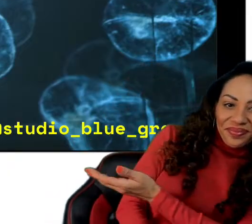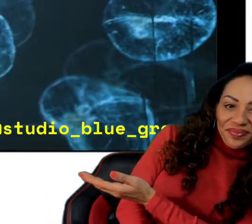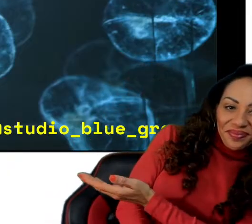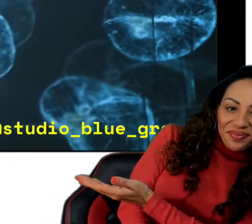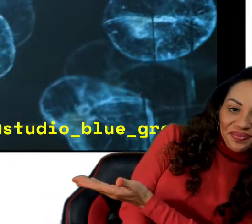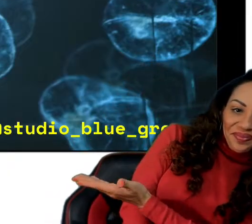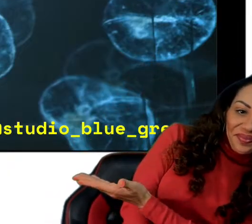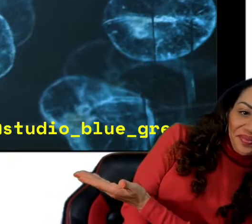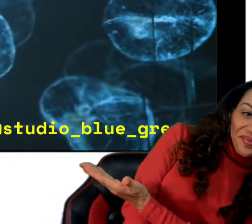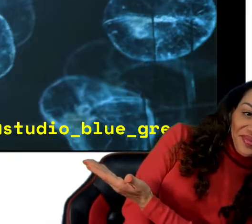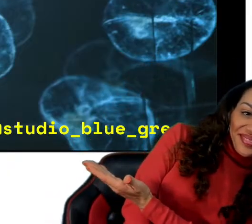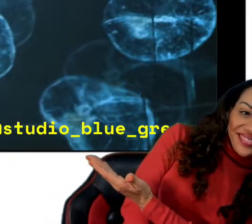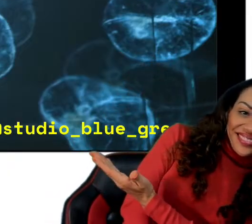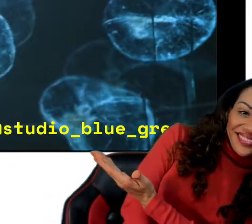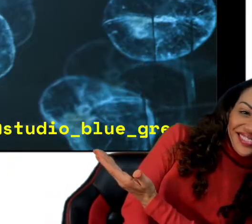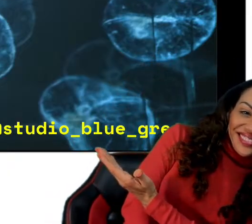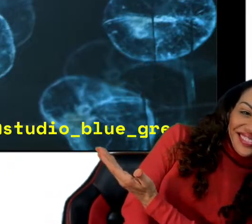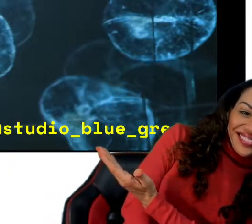is